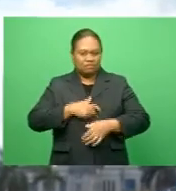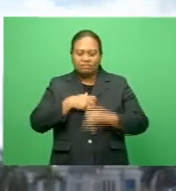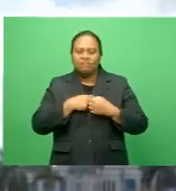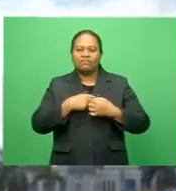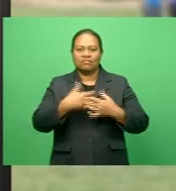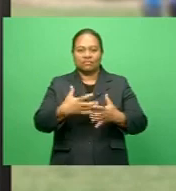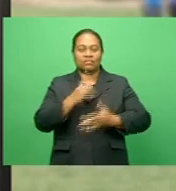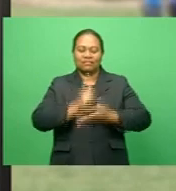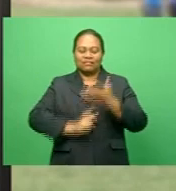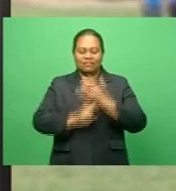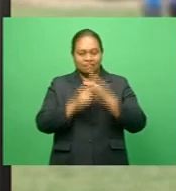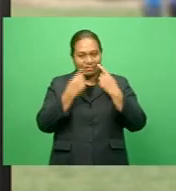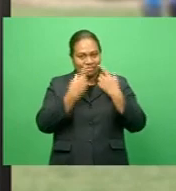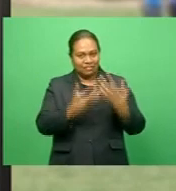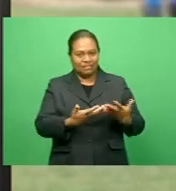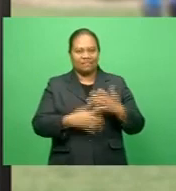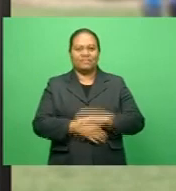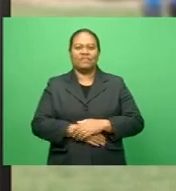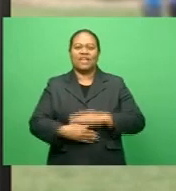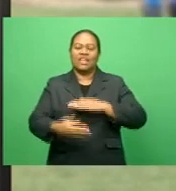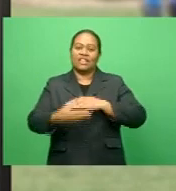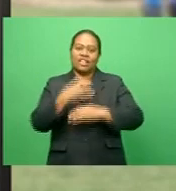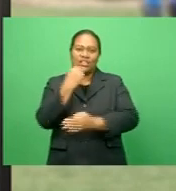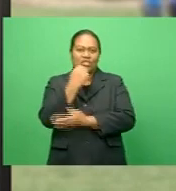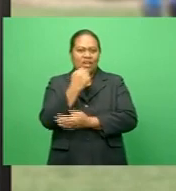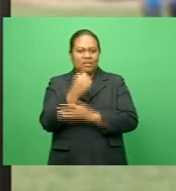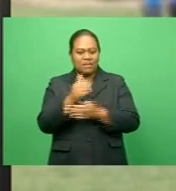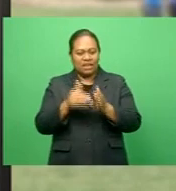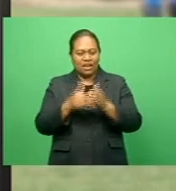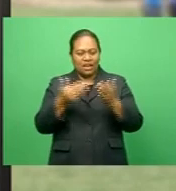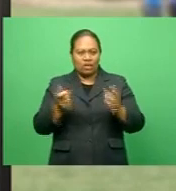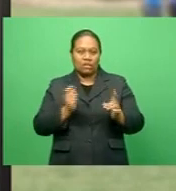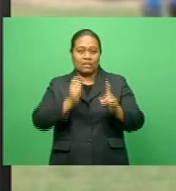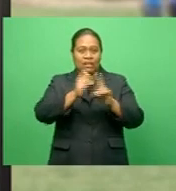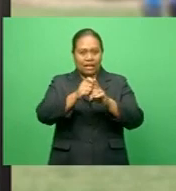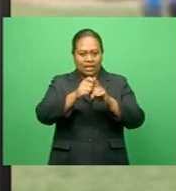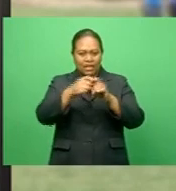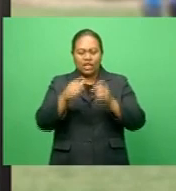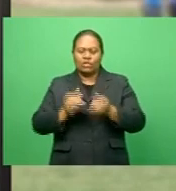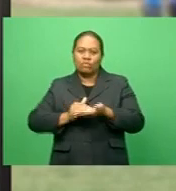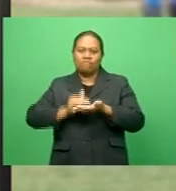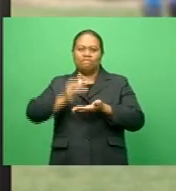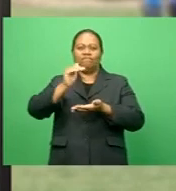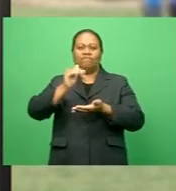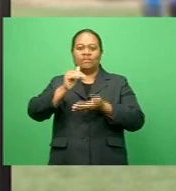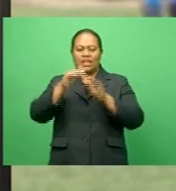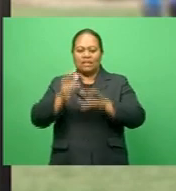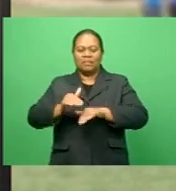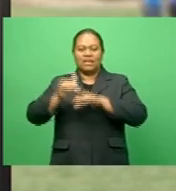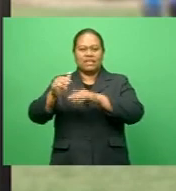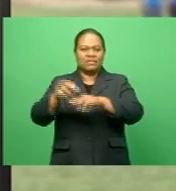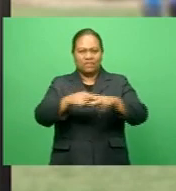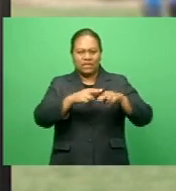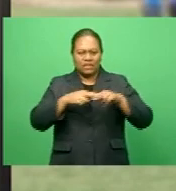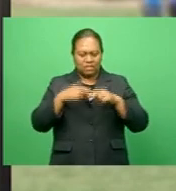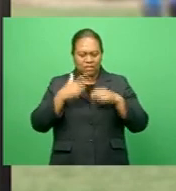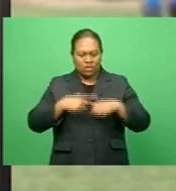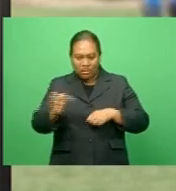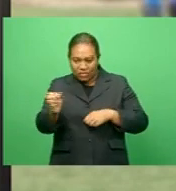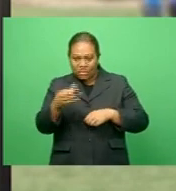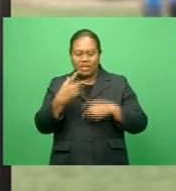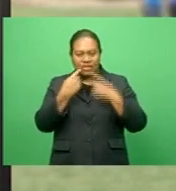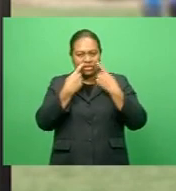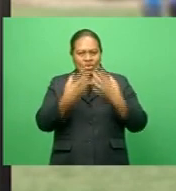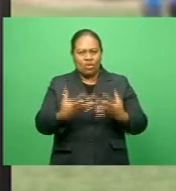he's done so far. Touch Rugby's targeted approach to increase participation in Fiji is bearing some fruit. With the season